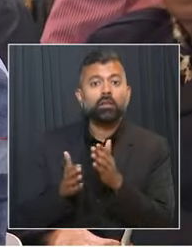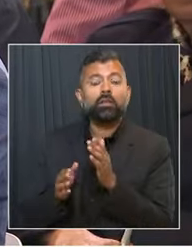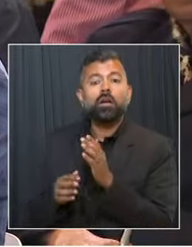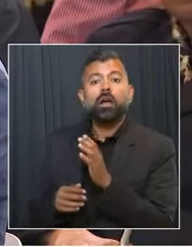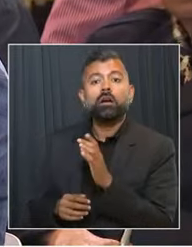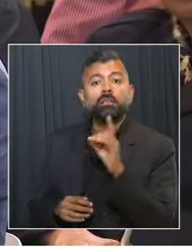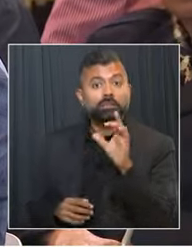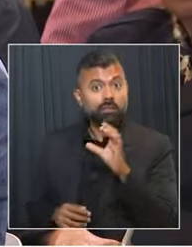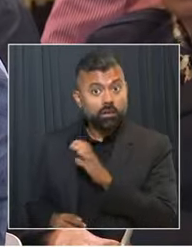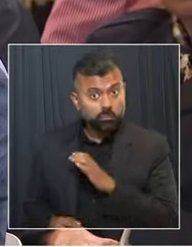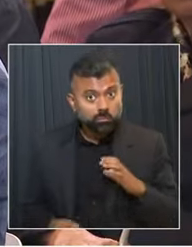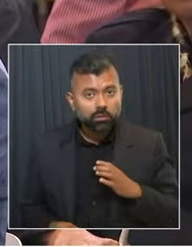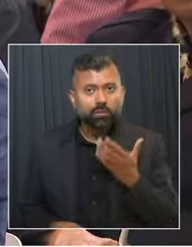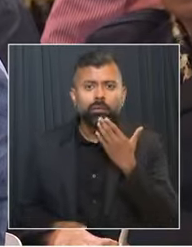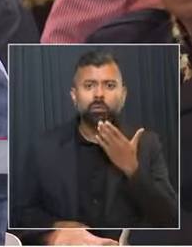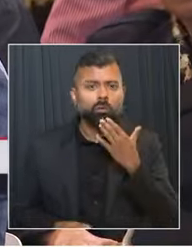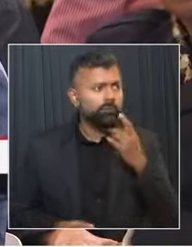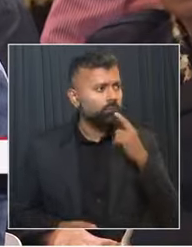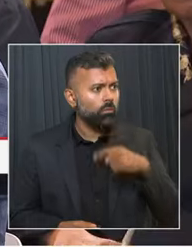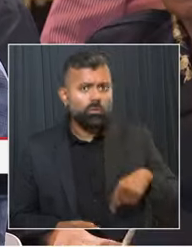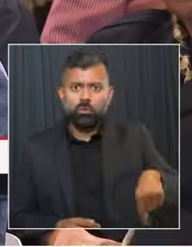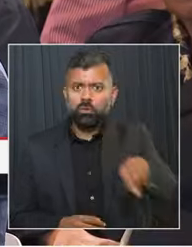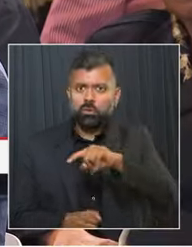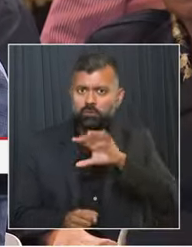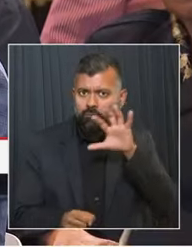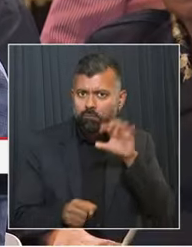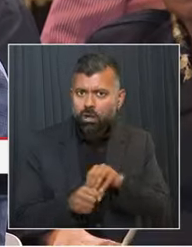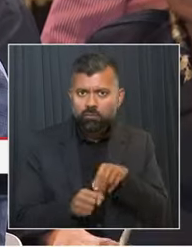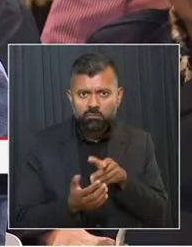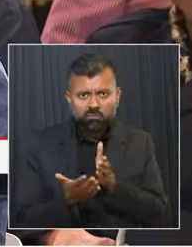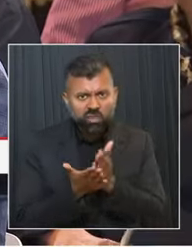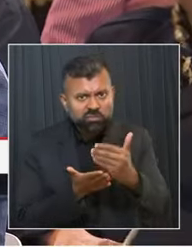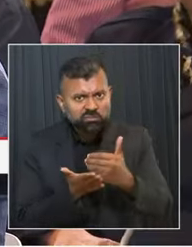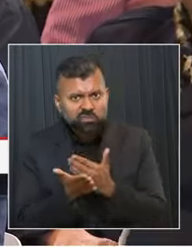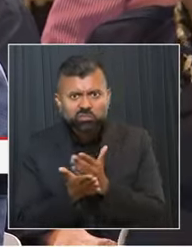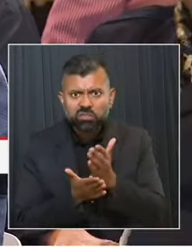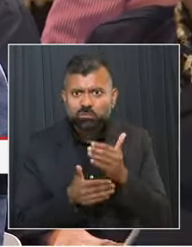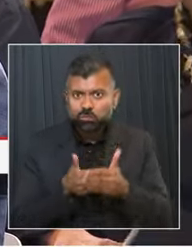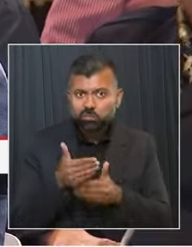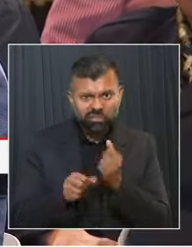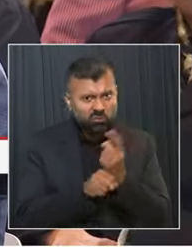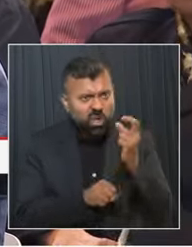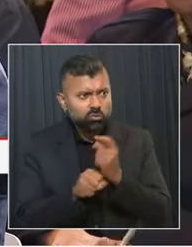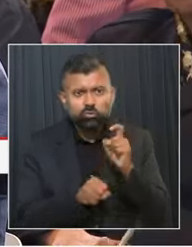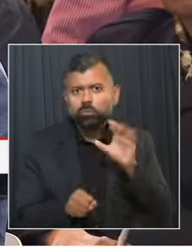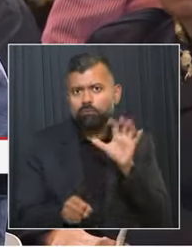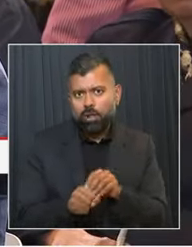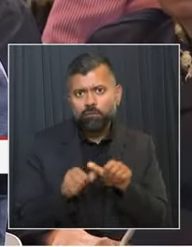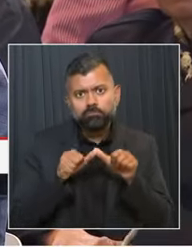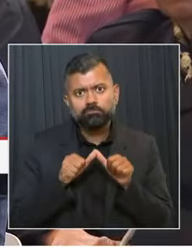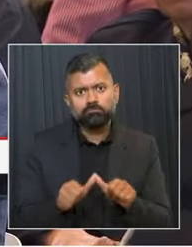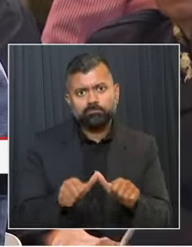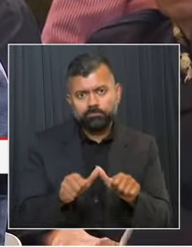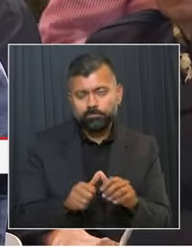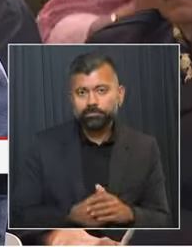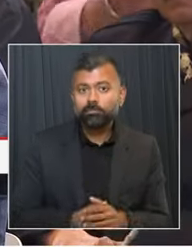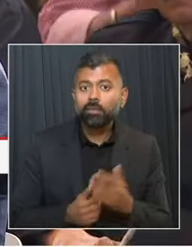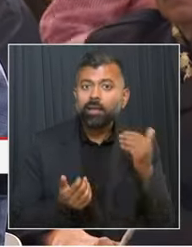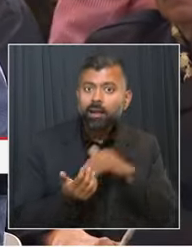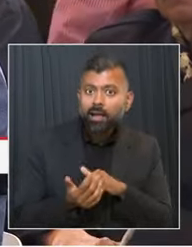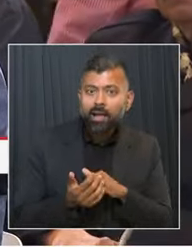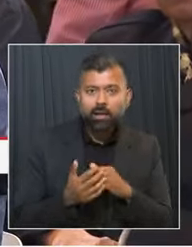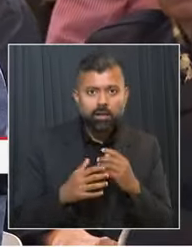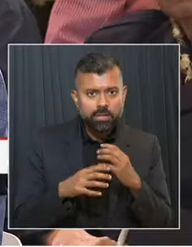we engage in every single year, that we plan to do again this year. Again, a truncated process, but it's going to culminate in a few